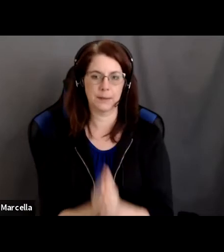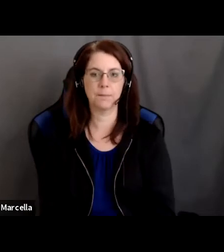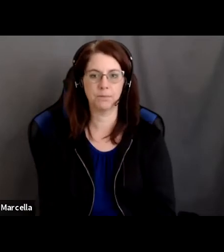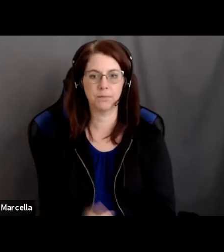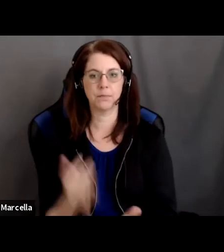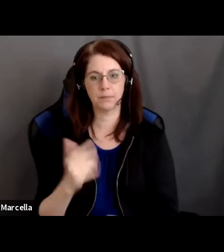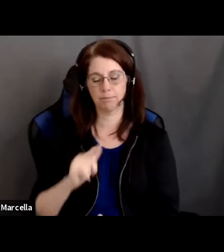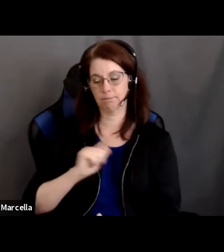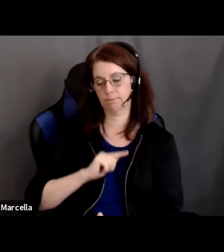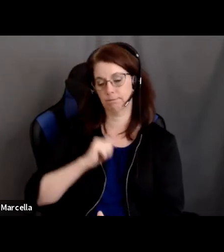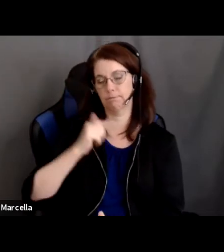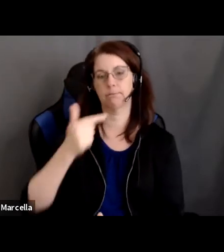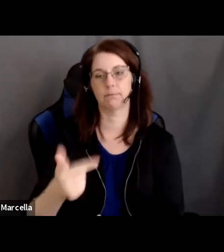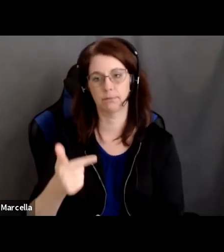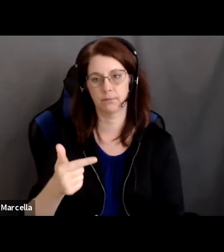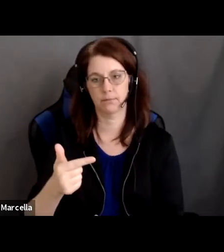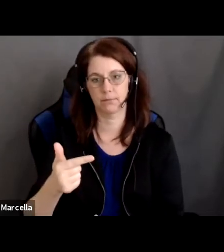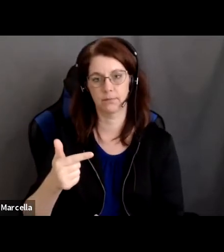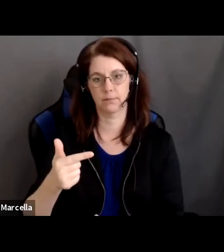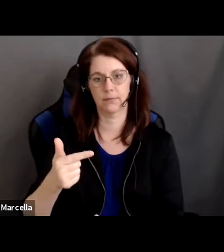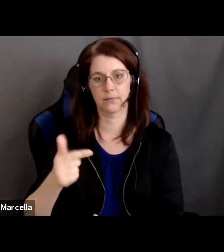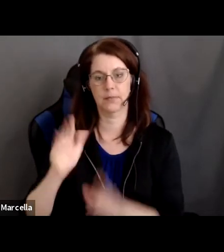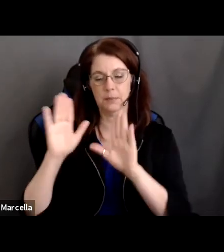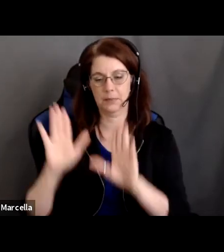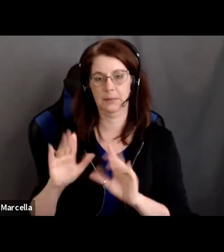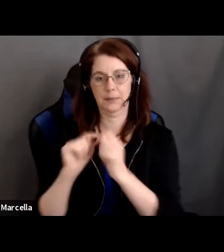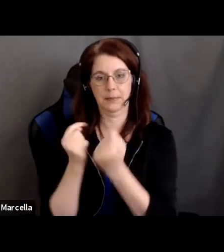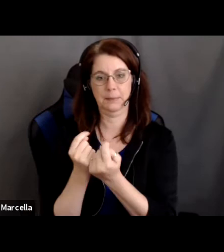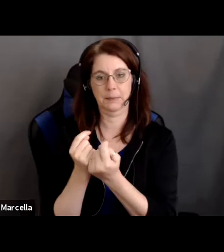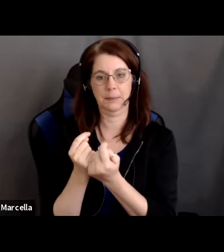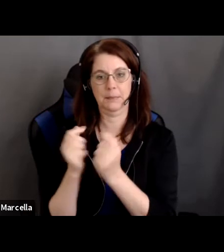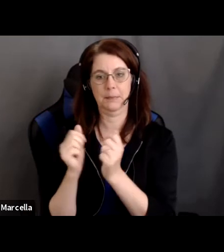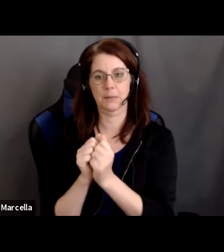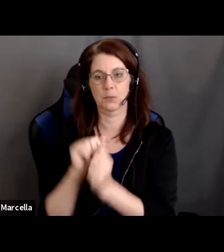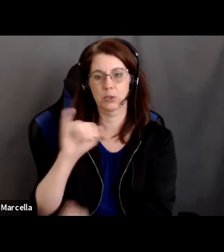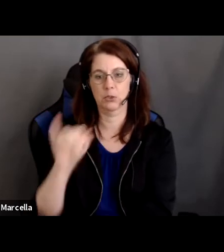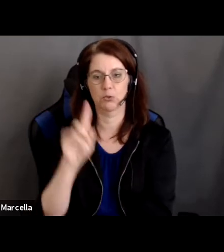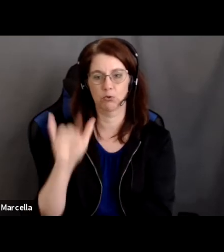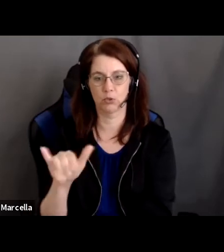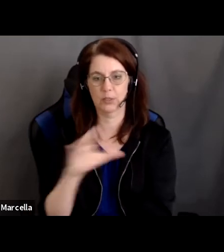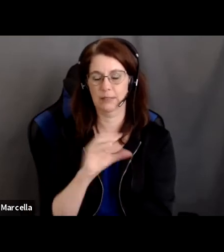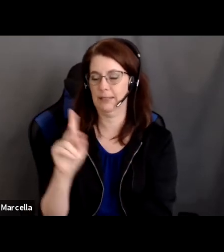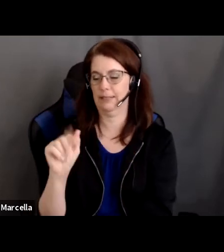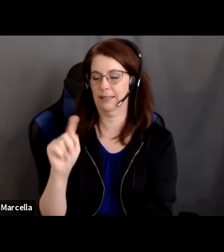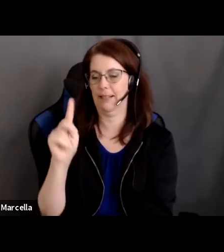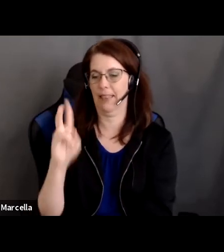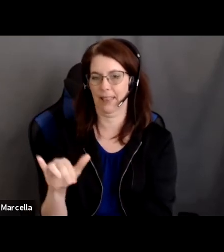turning the presentation over to my incredible team with Jill and Kathy. Thank